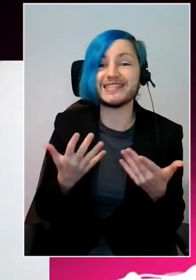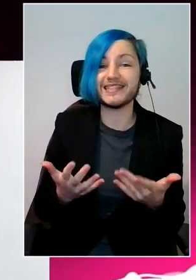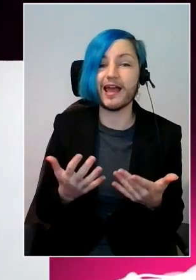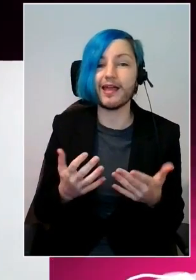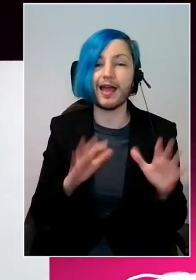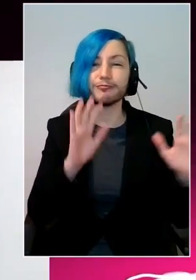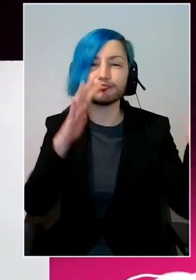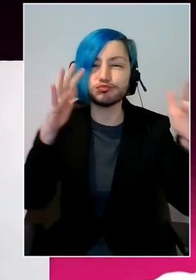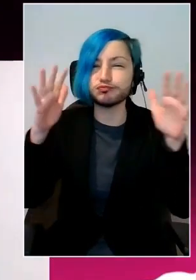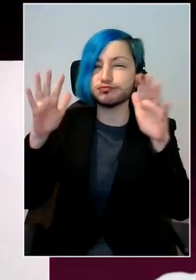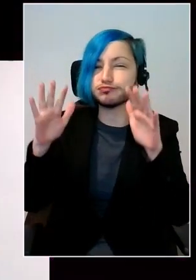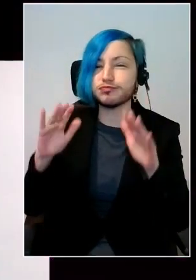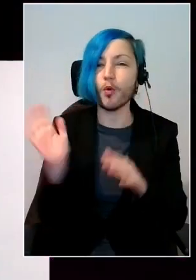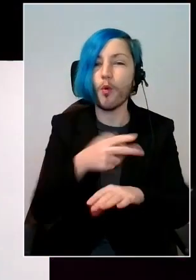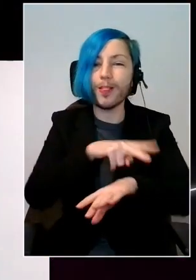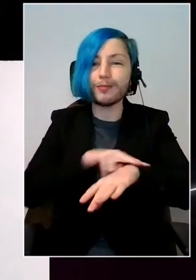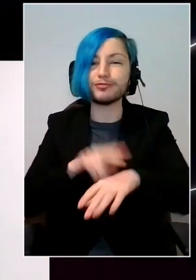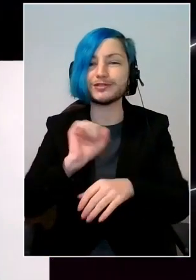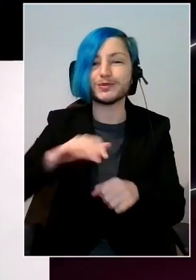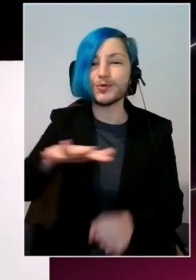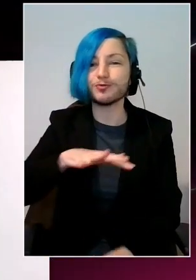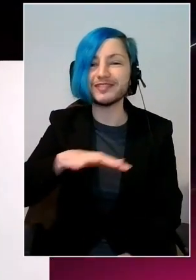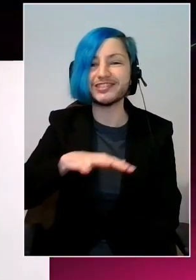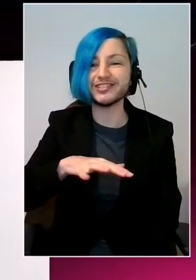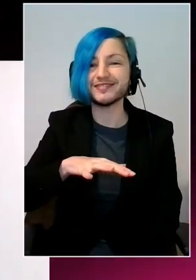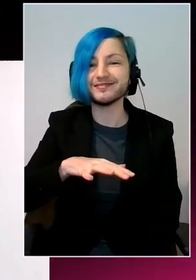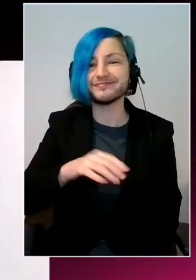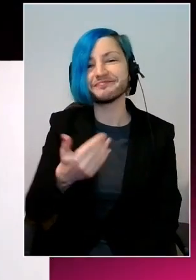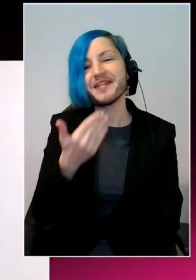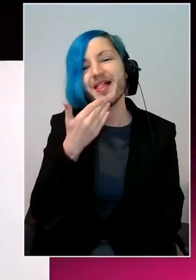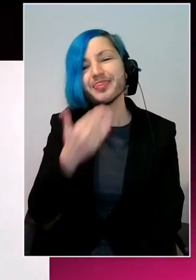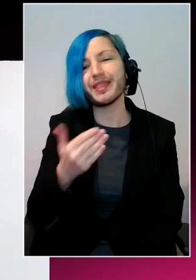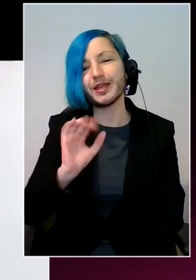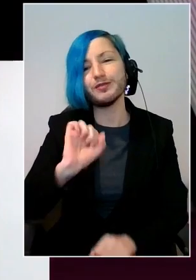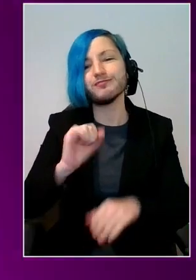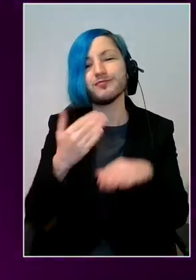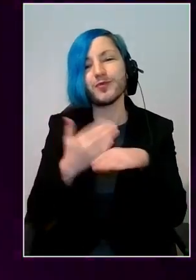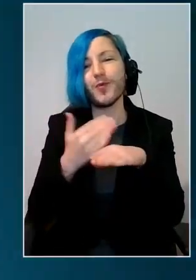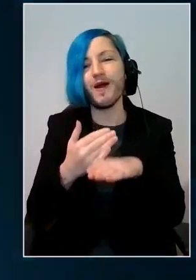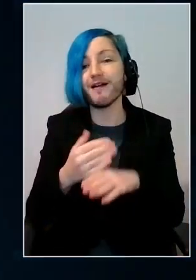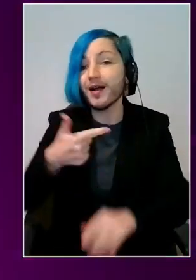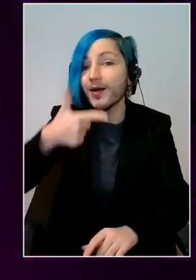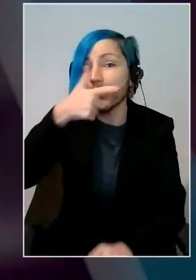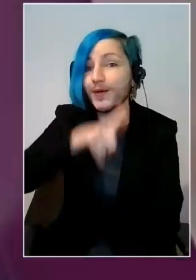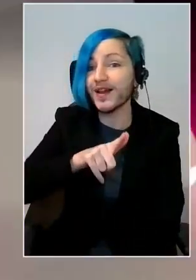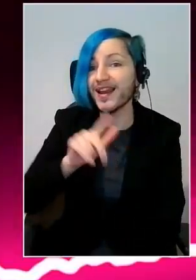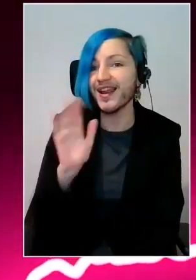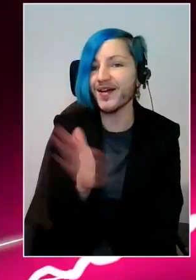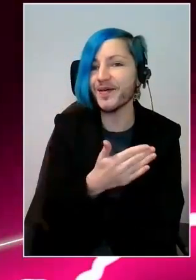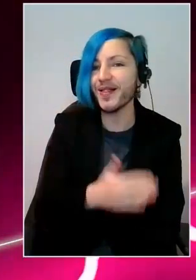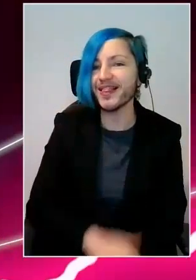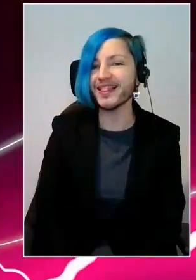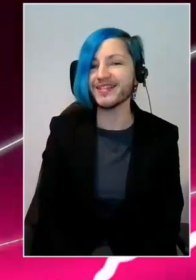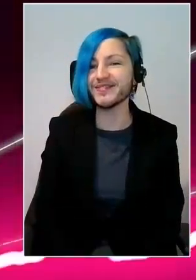apprenticeships in your region. And thank you very much for all you do. Good luck, everyone.